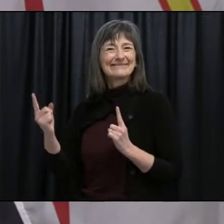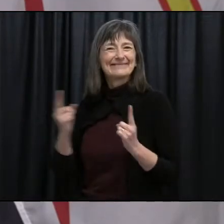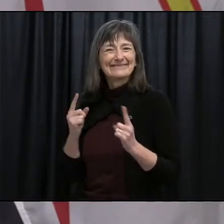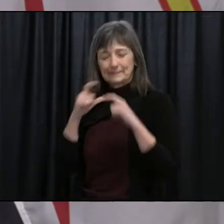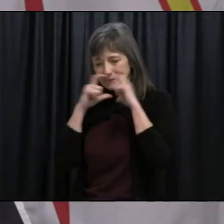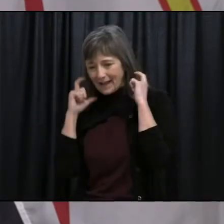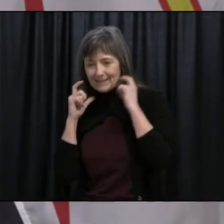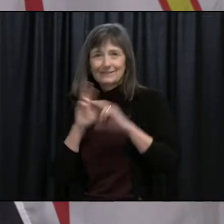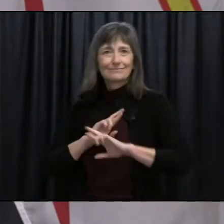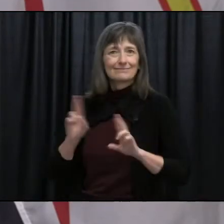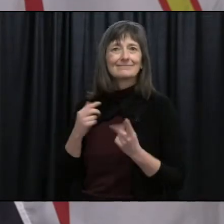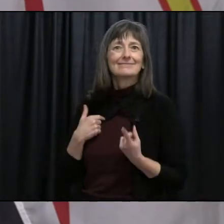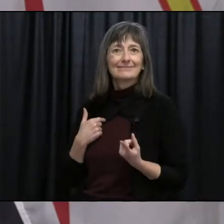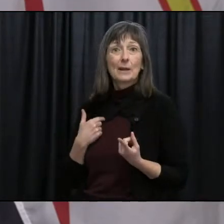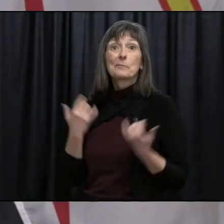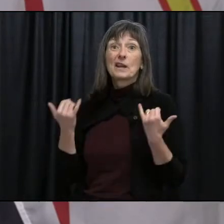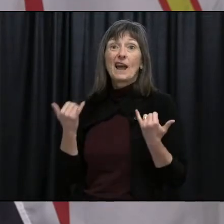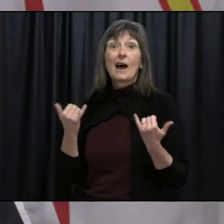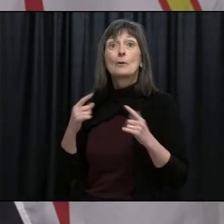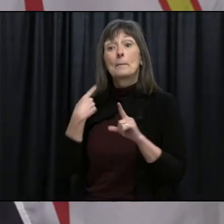past 3 weeks.